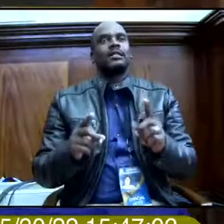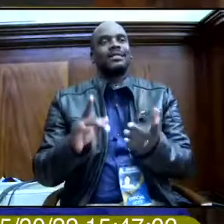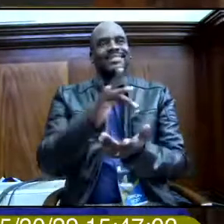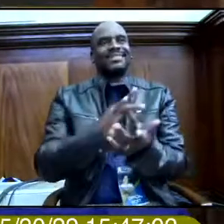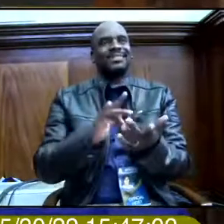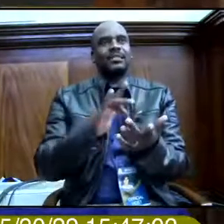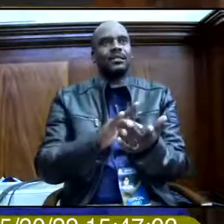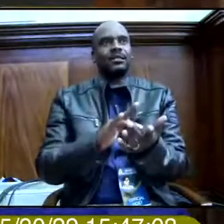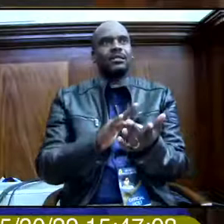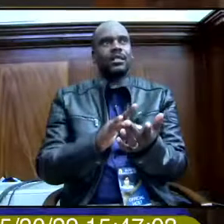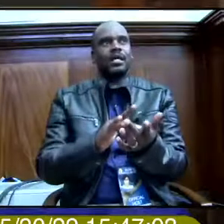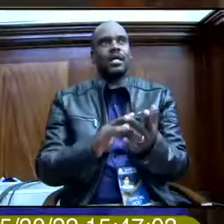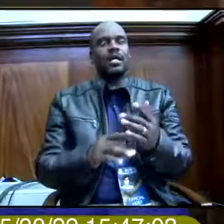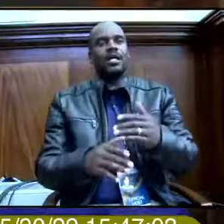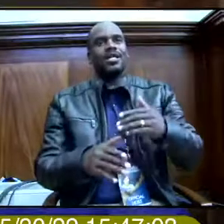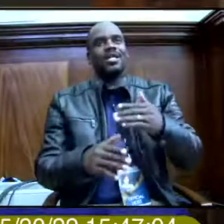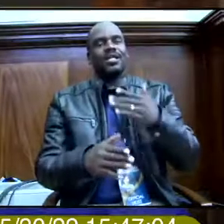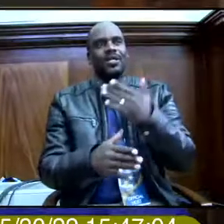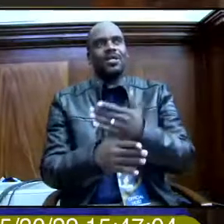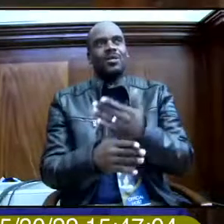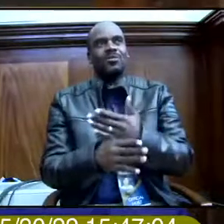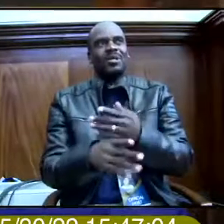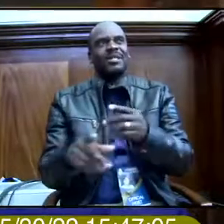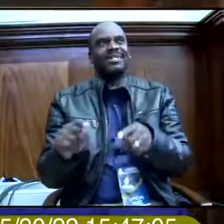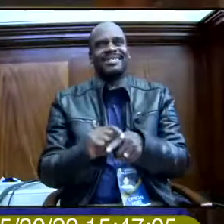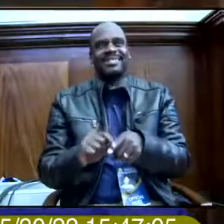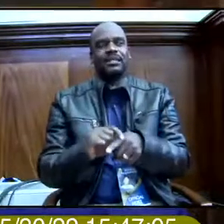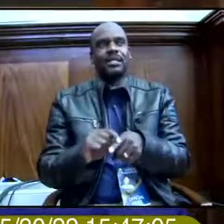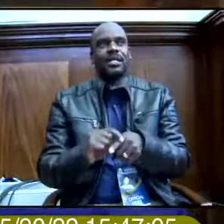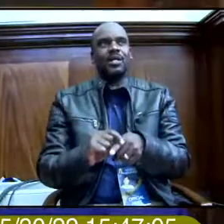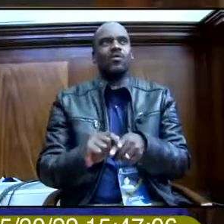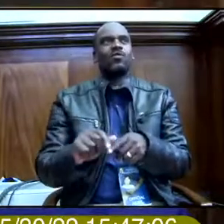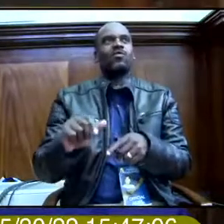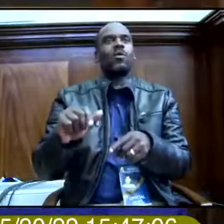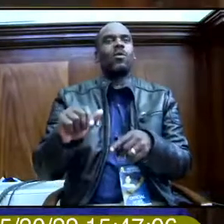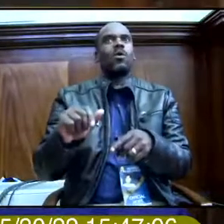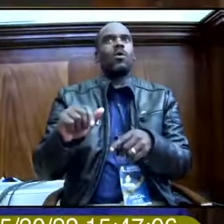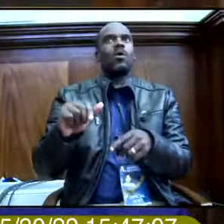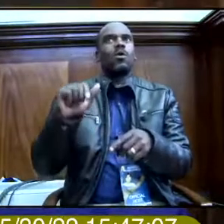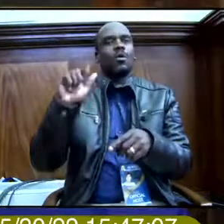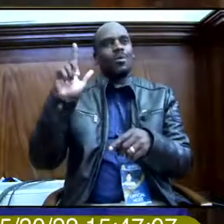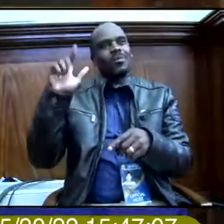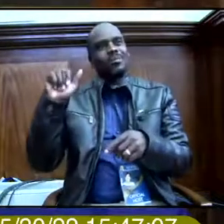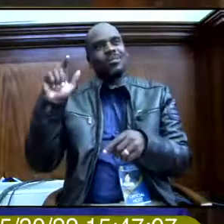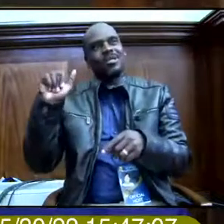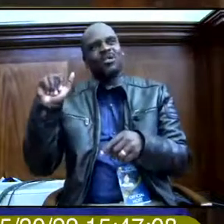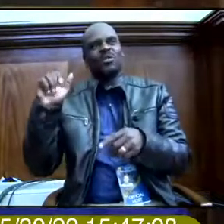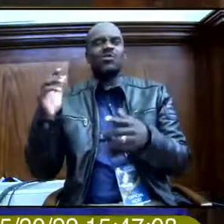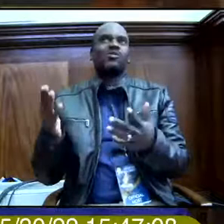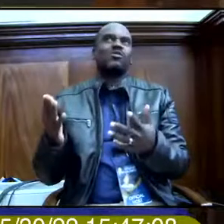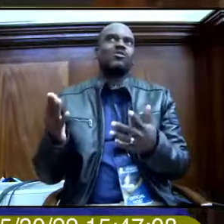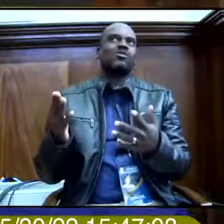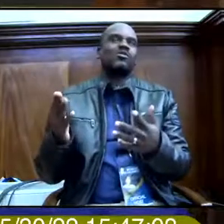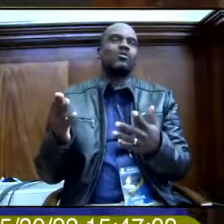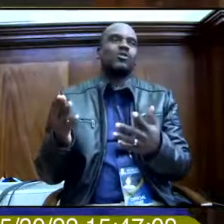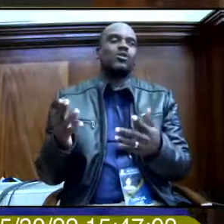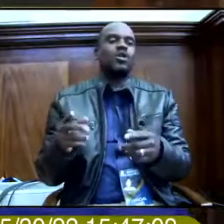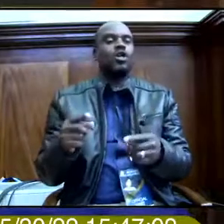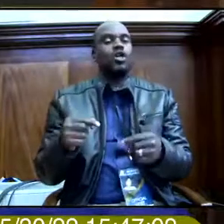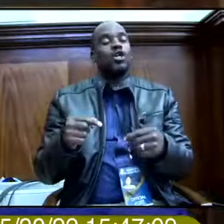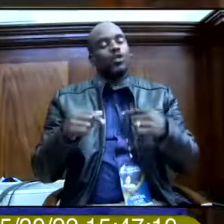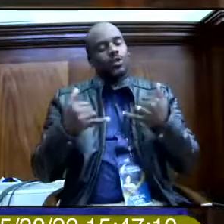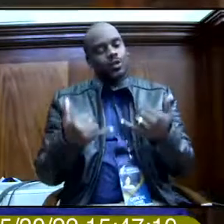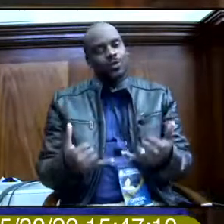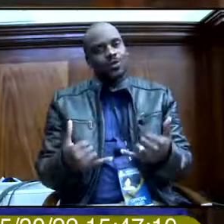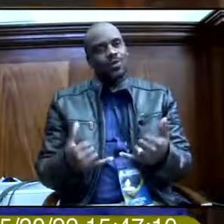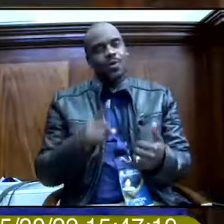lesotho the sector trained people from lesotho to be the ship sharer so we are saying let